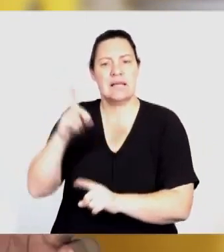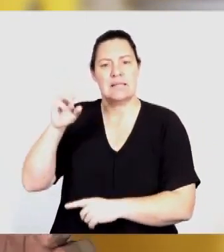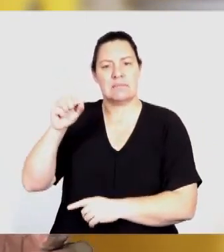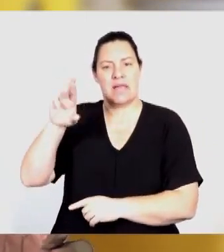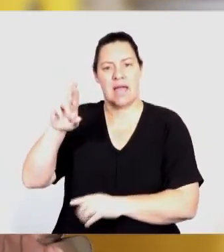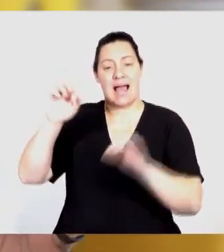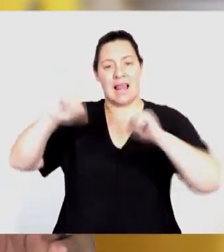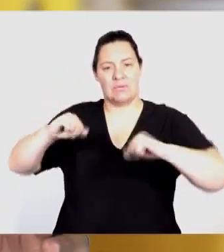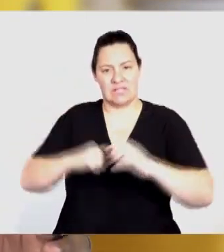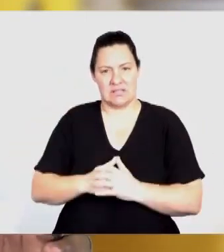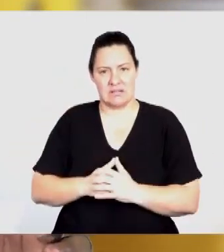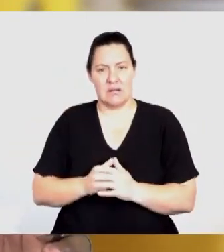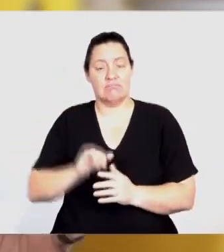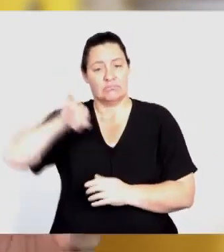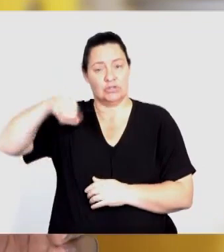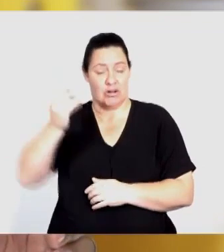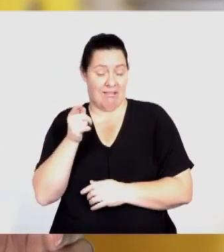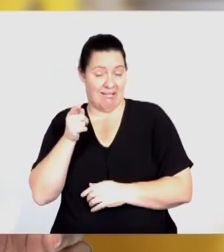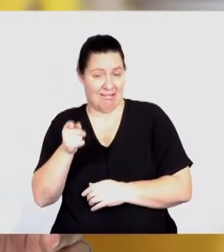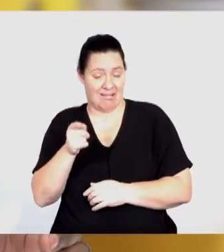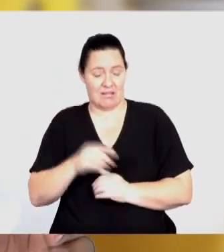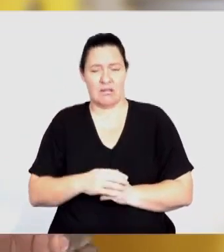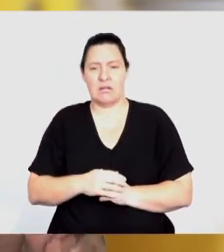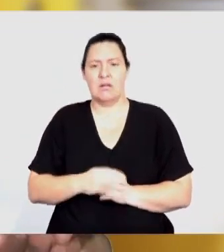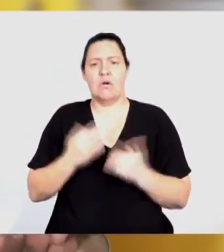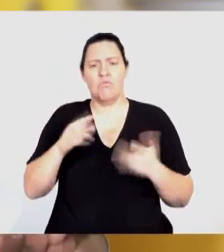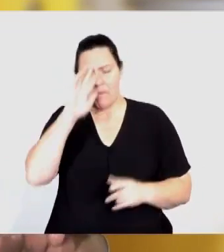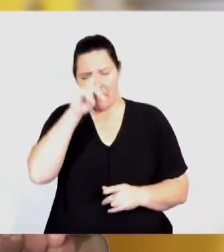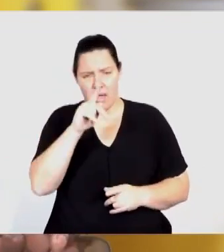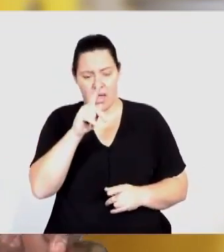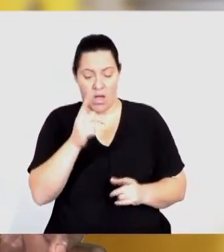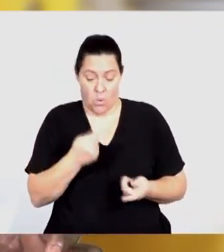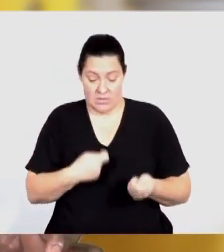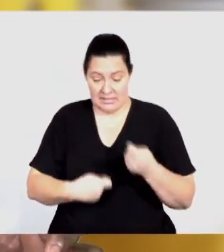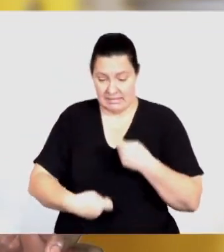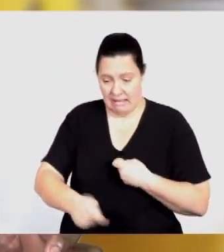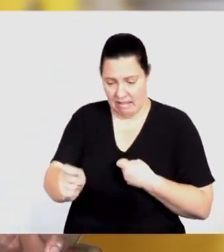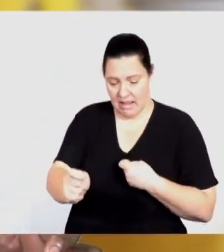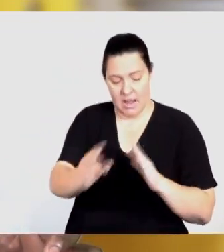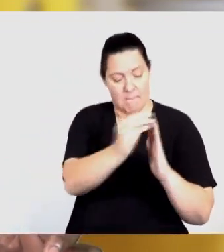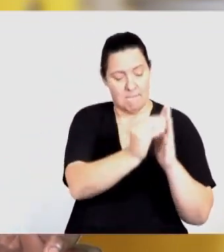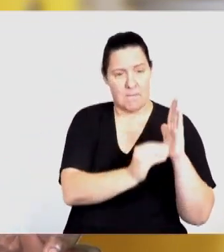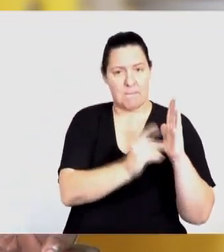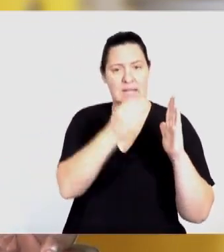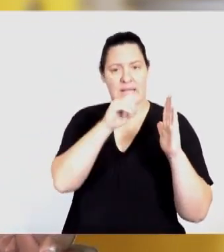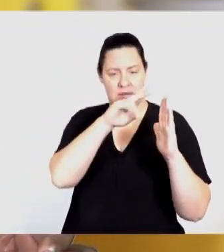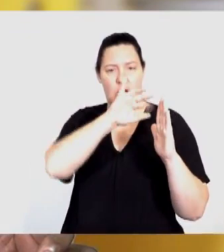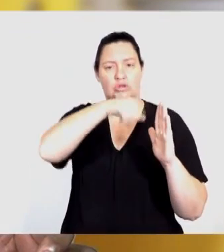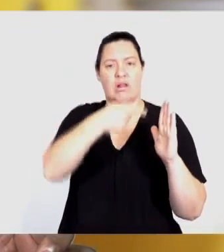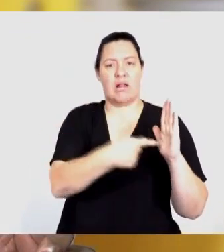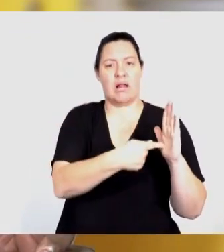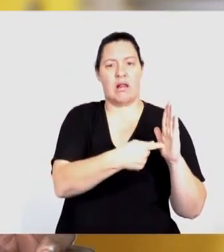the debtors allowances journal. Remember, when we sell goods, we record in the debtors